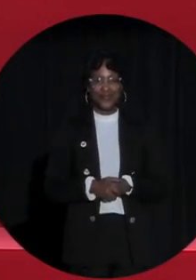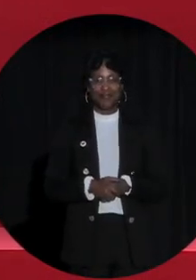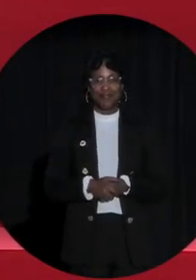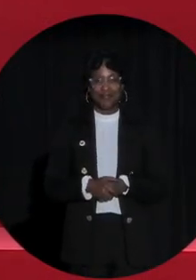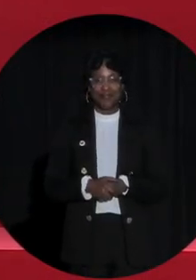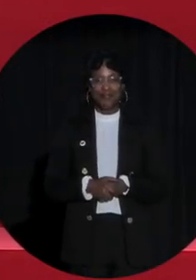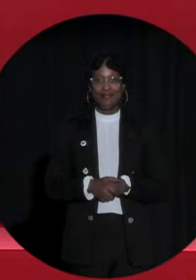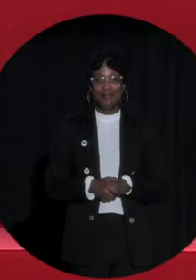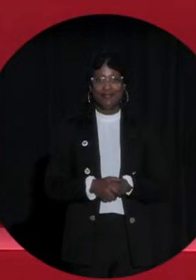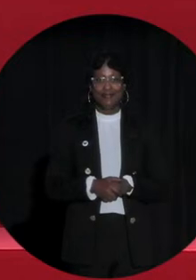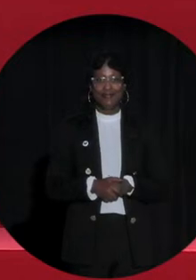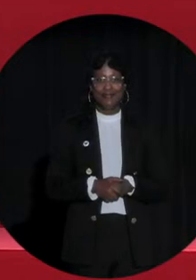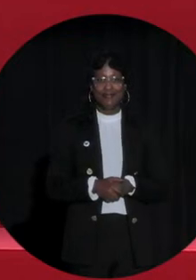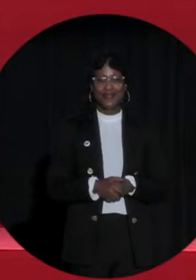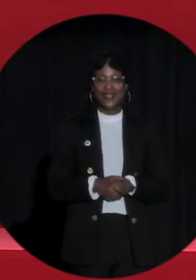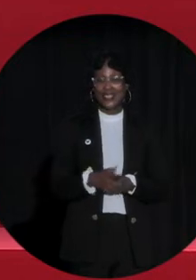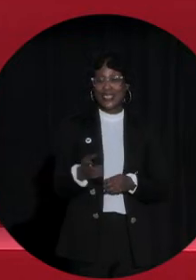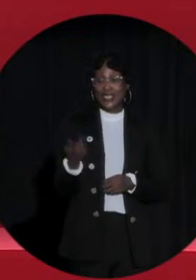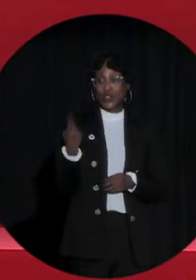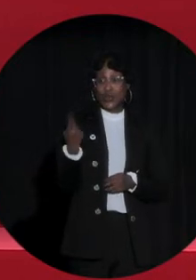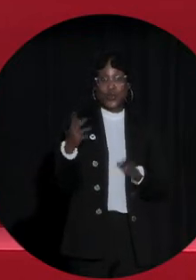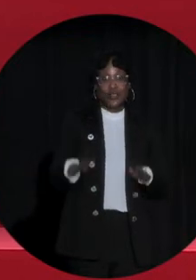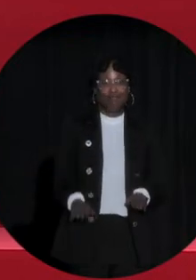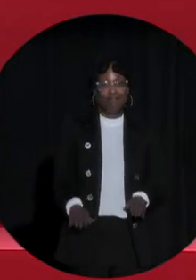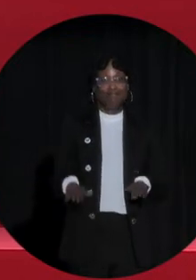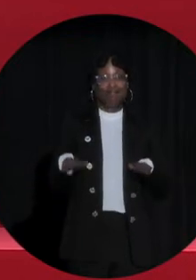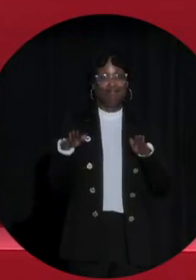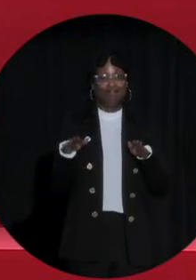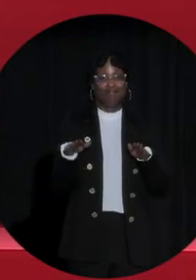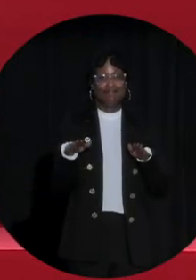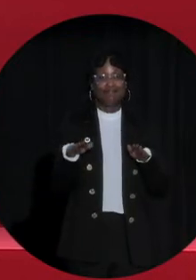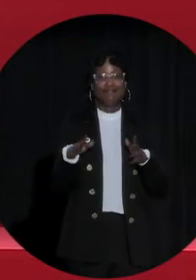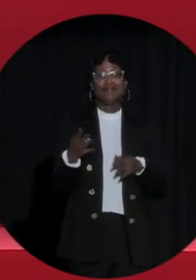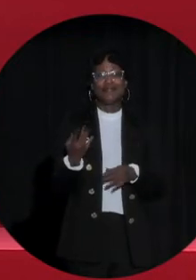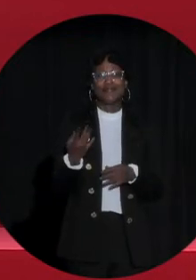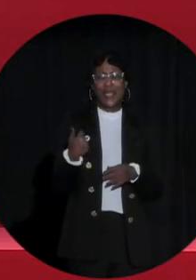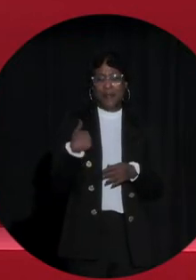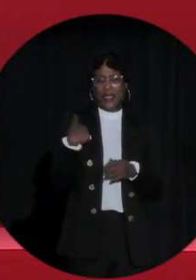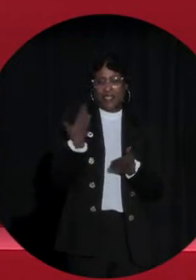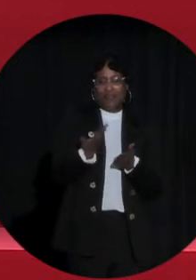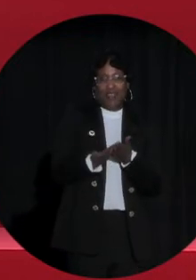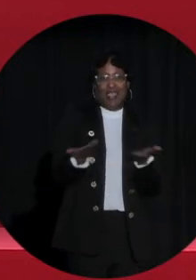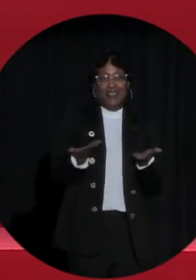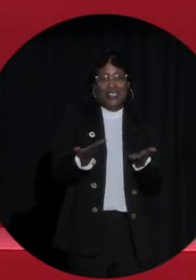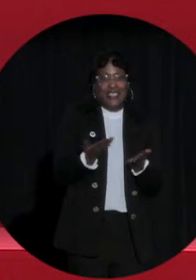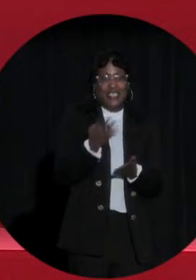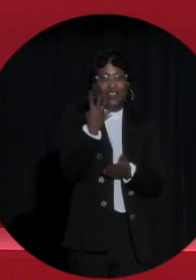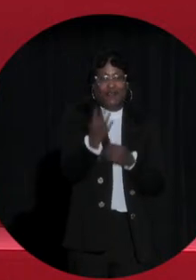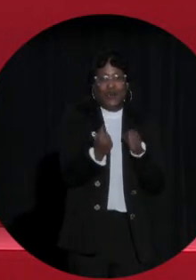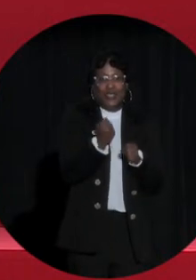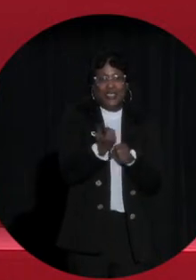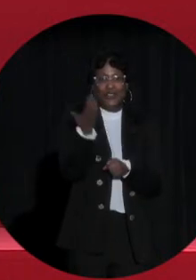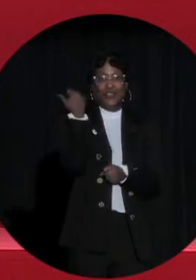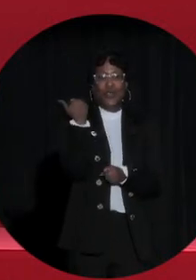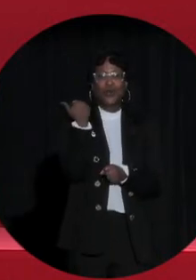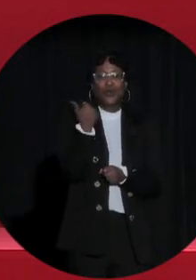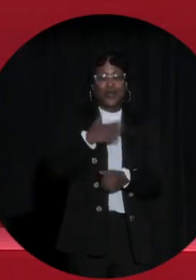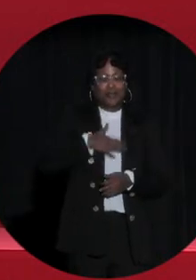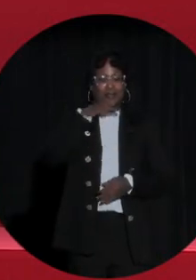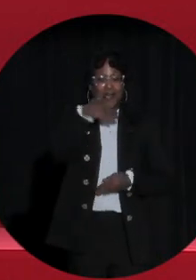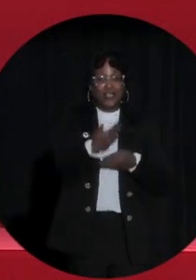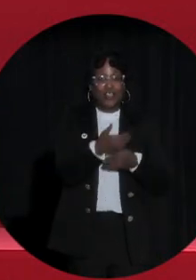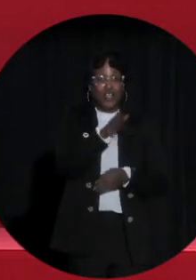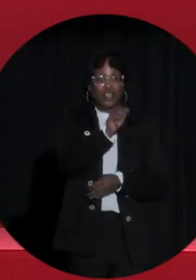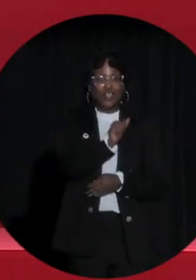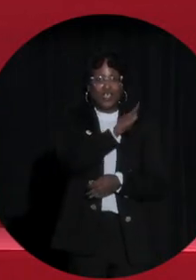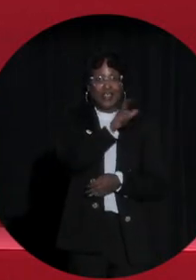Since we were here 4 years ago, my daughter Alexandra headed to high school. And like her classmates,